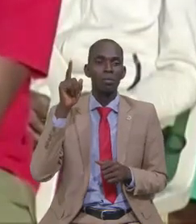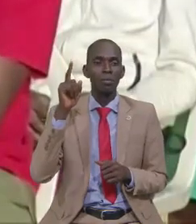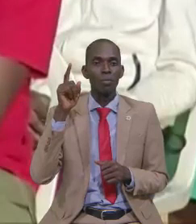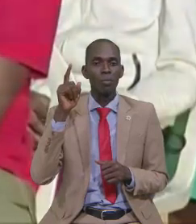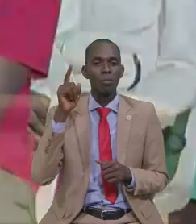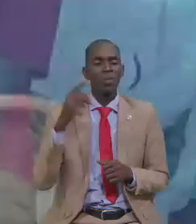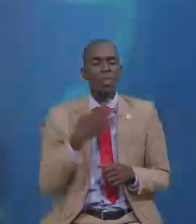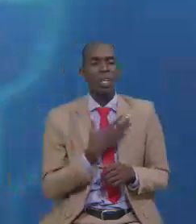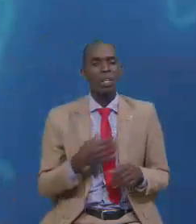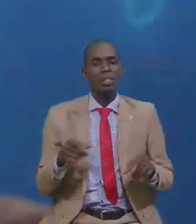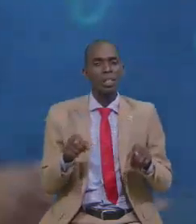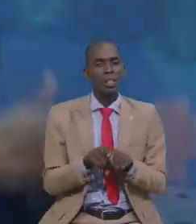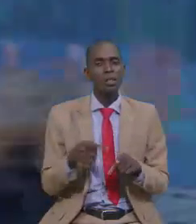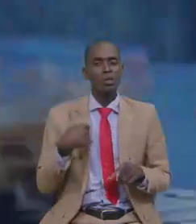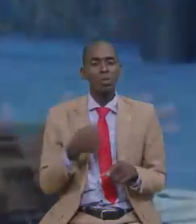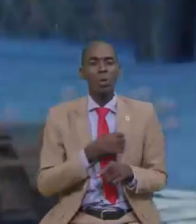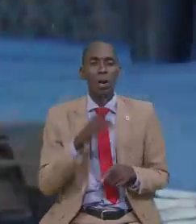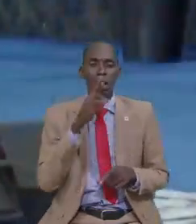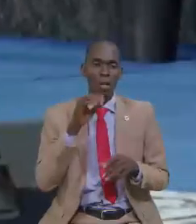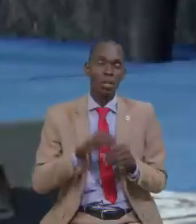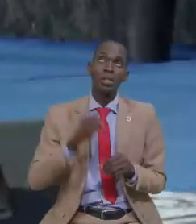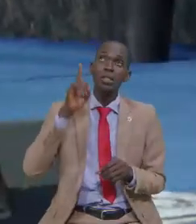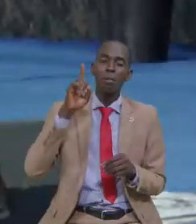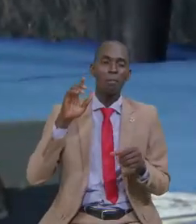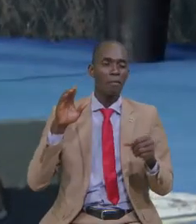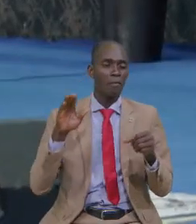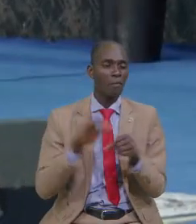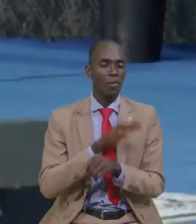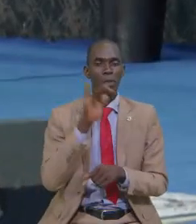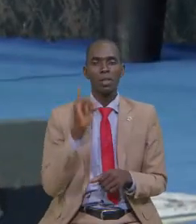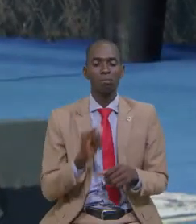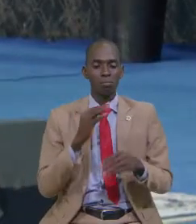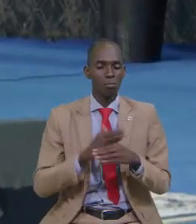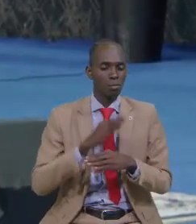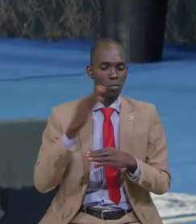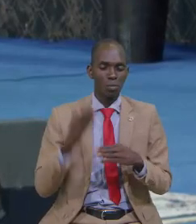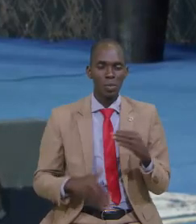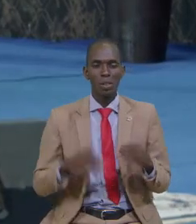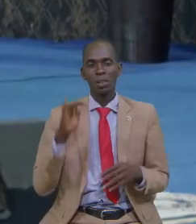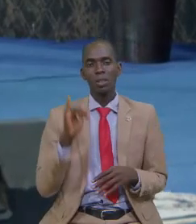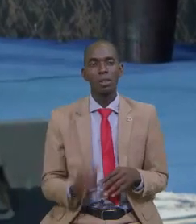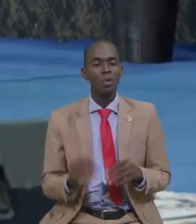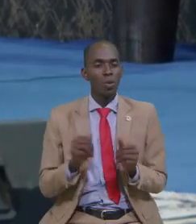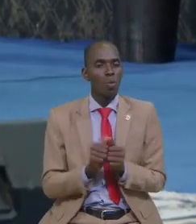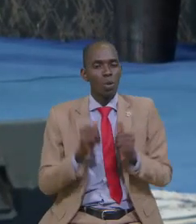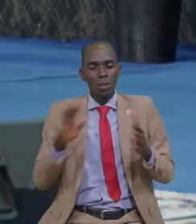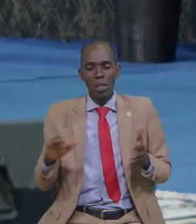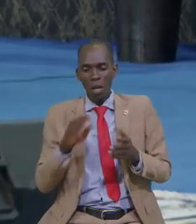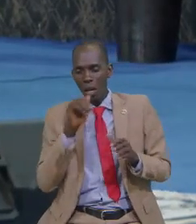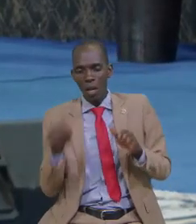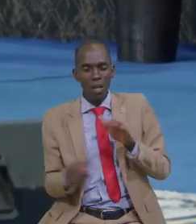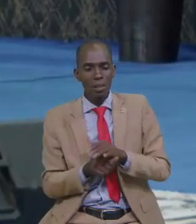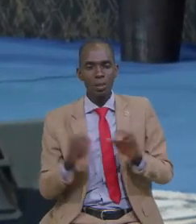we are in him, fully, completely, unreservedly,